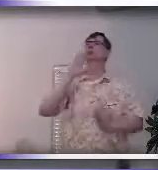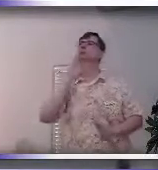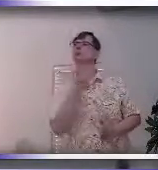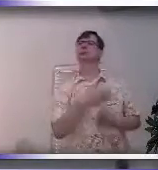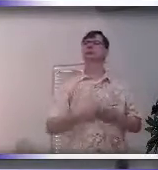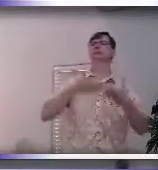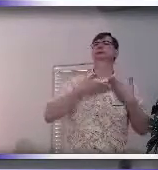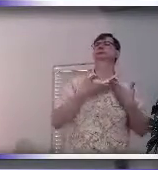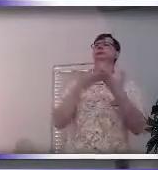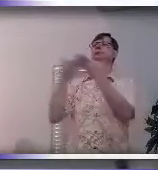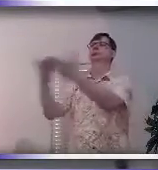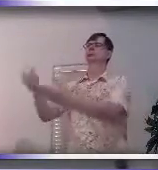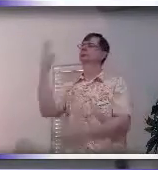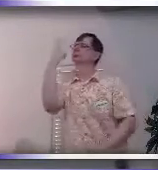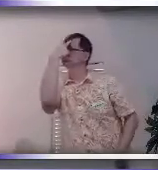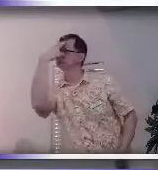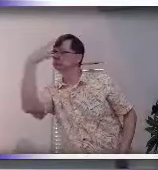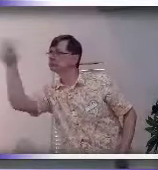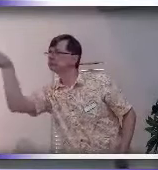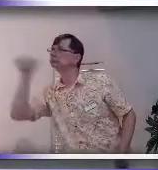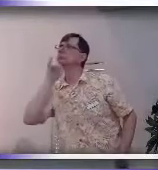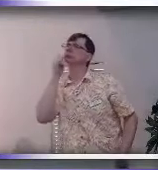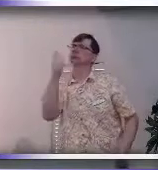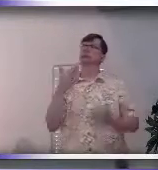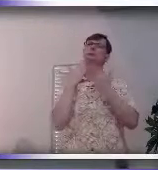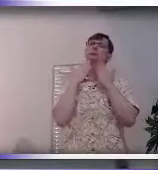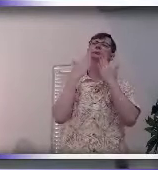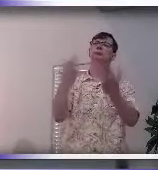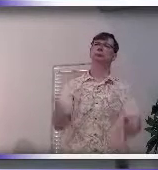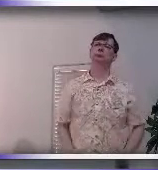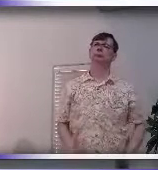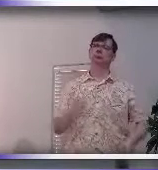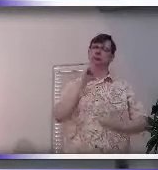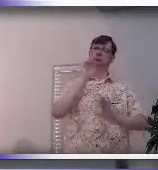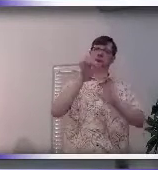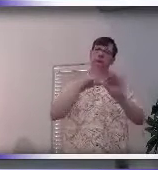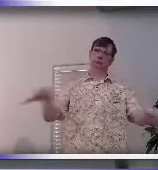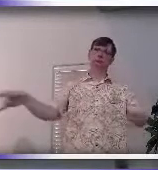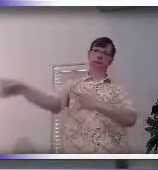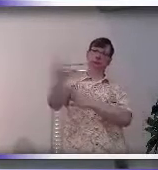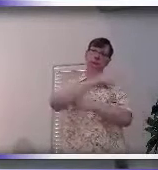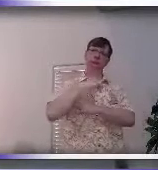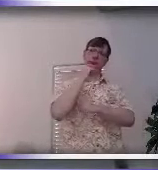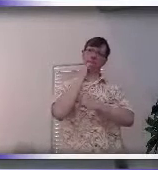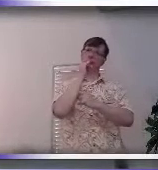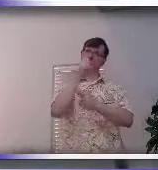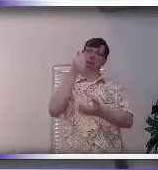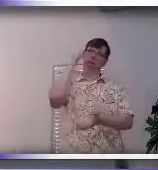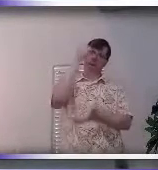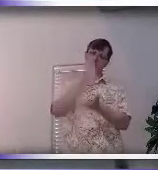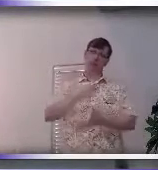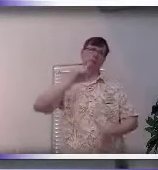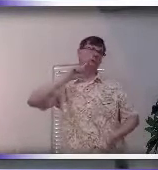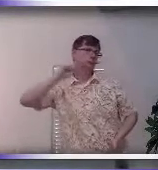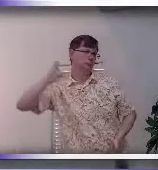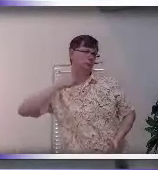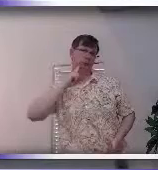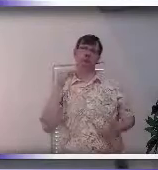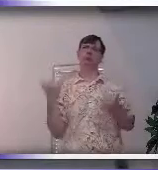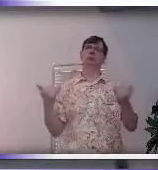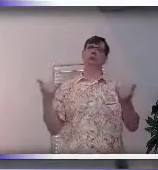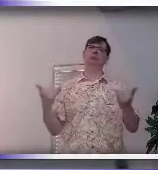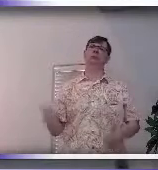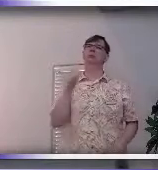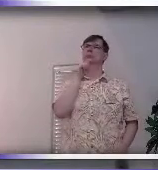may share that vision. I give thanks that it is done unto us according to the truth of what we